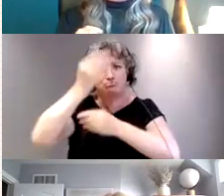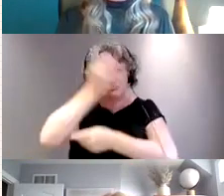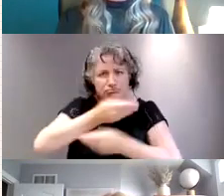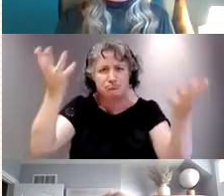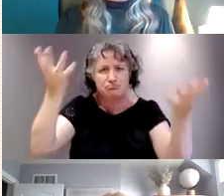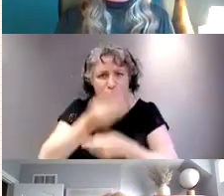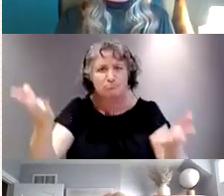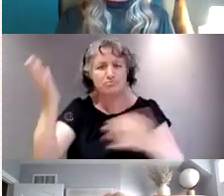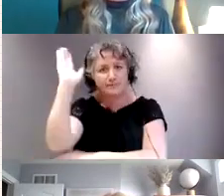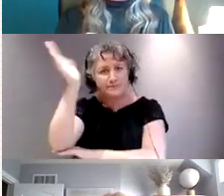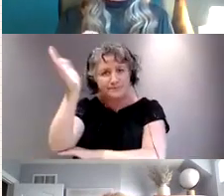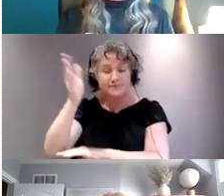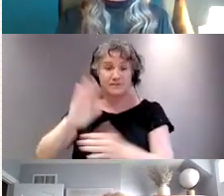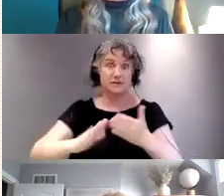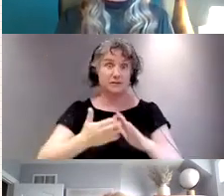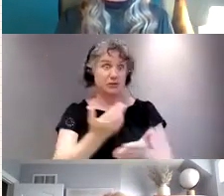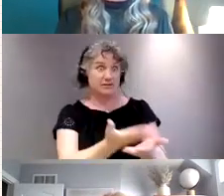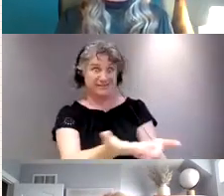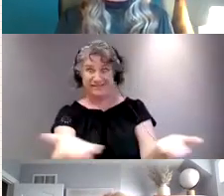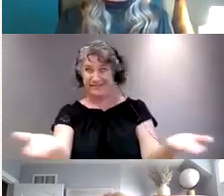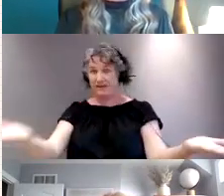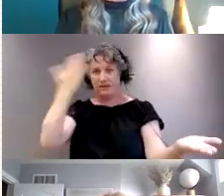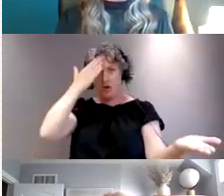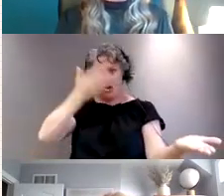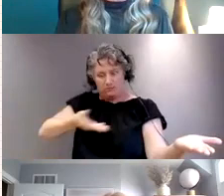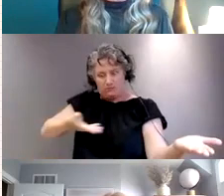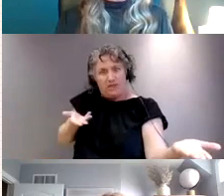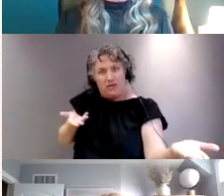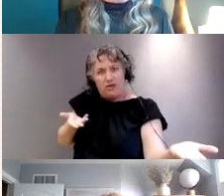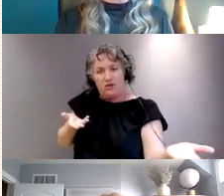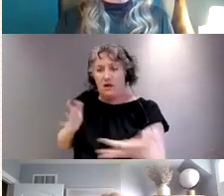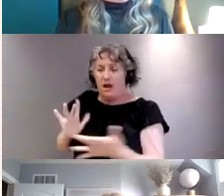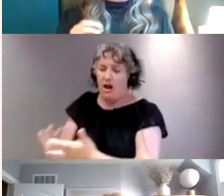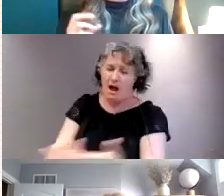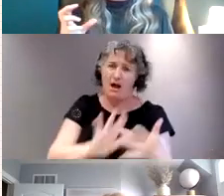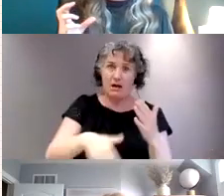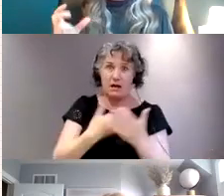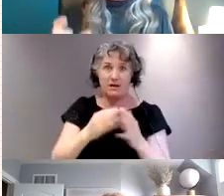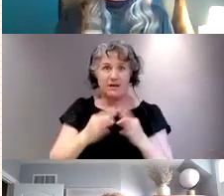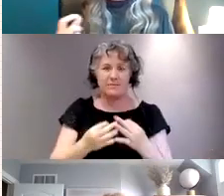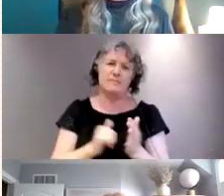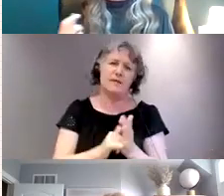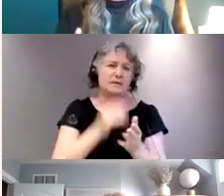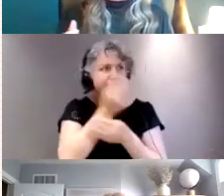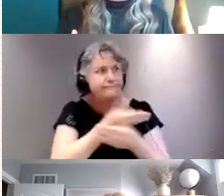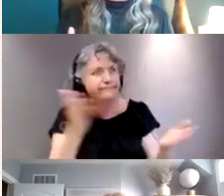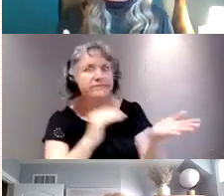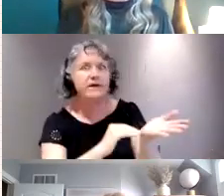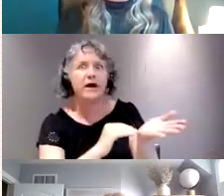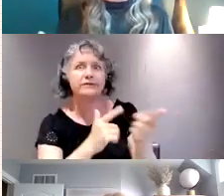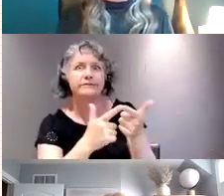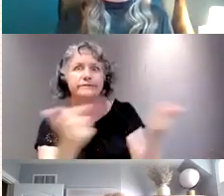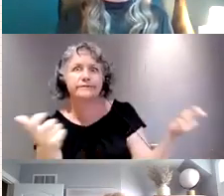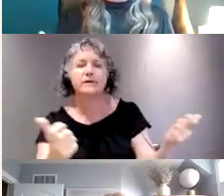letting community resources know we exist, and because we can't get to all the families, and letting doctors know that we exist, and becoming part of those kind of